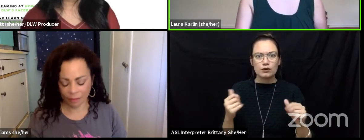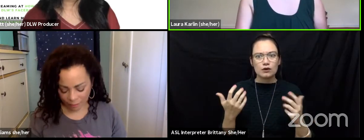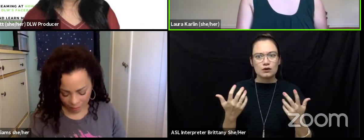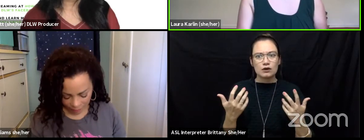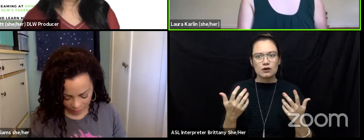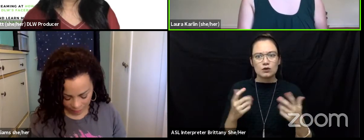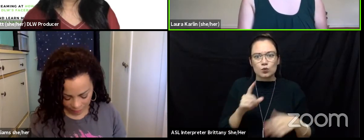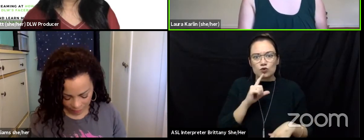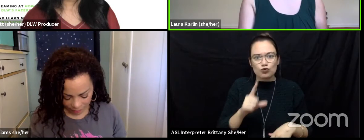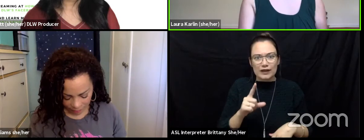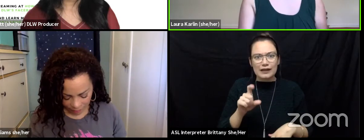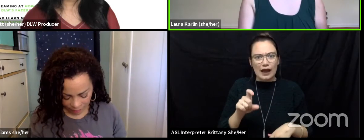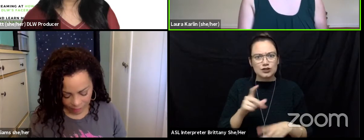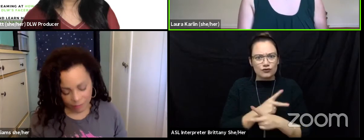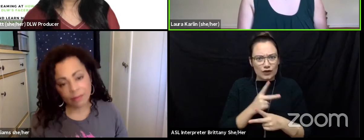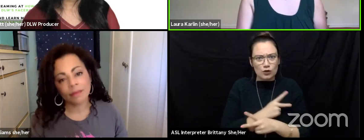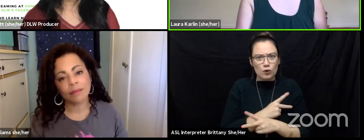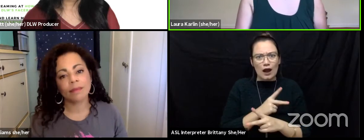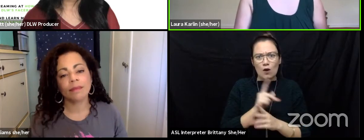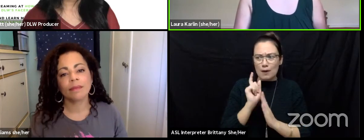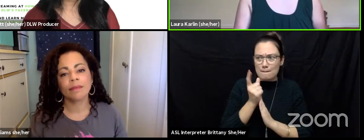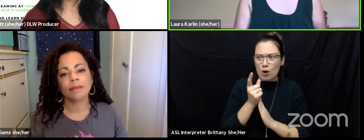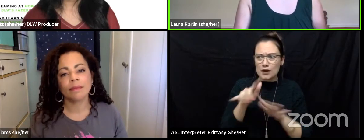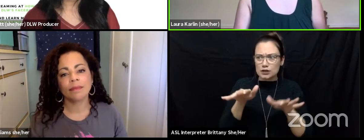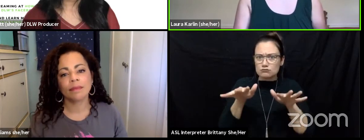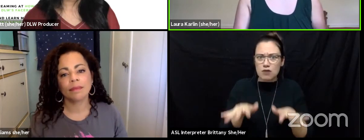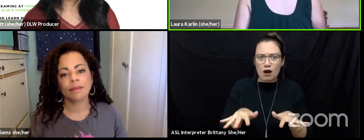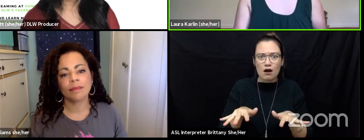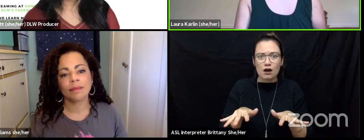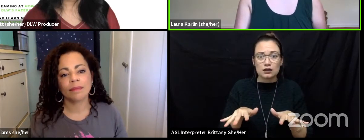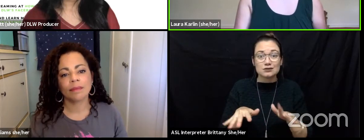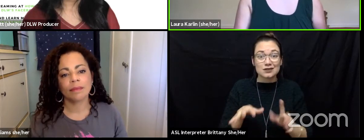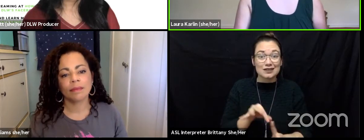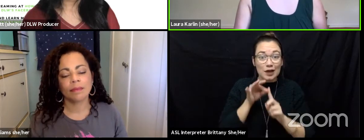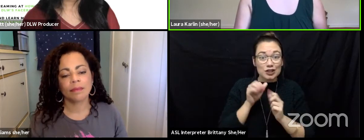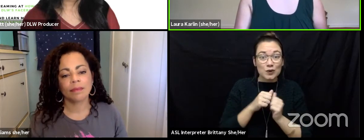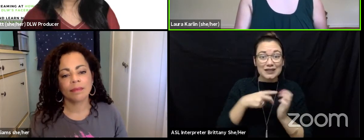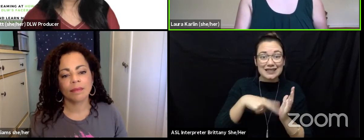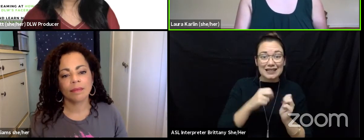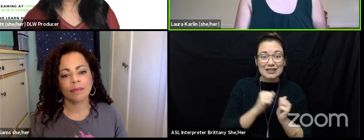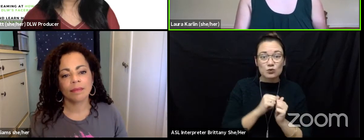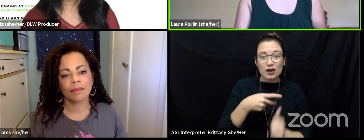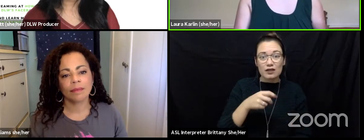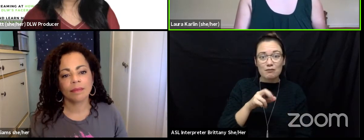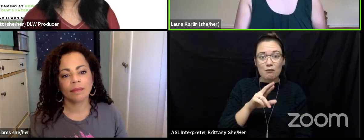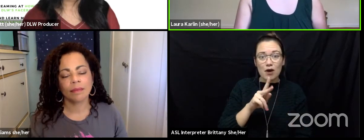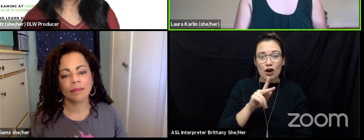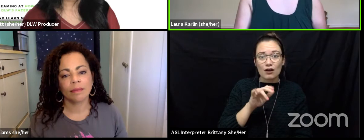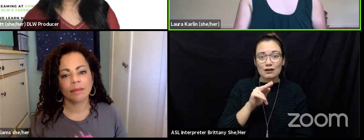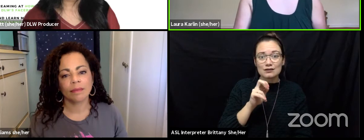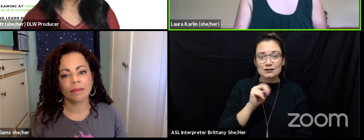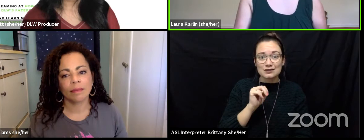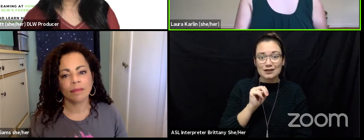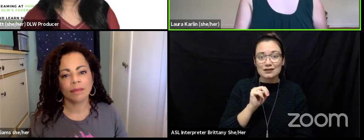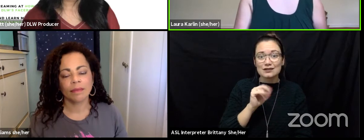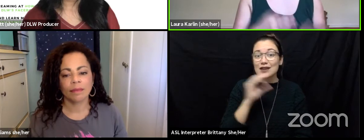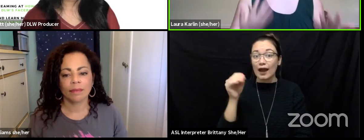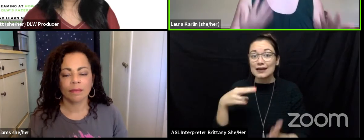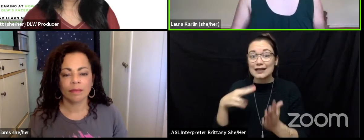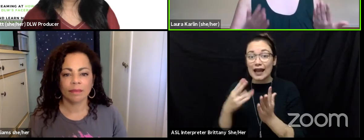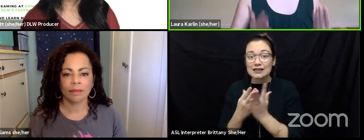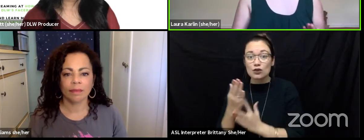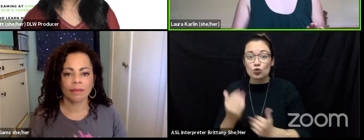And we really had to take a moment and pause, especially with our Dancing Through Parkinson's programs and Dancing Through Life, because these are some of our